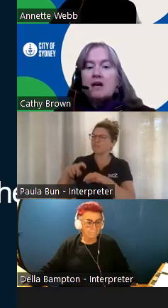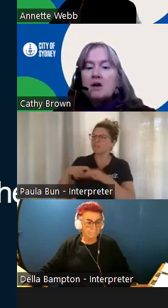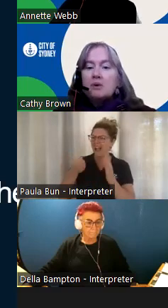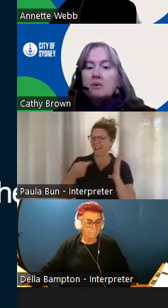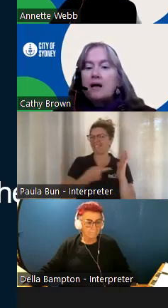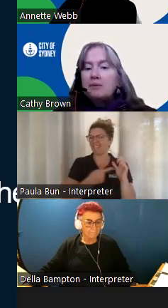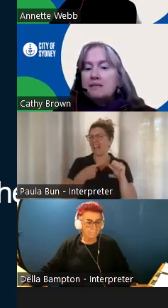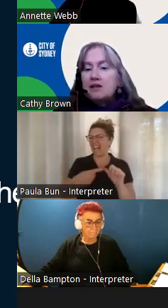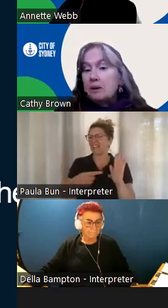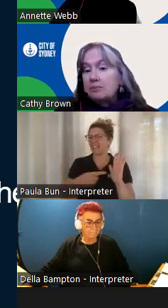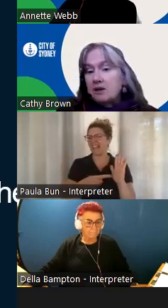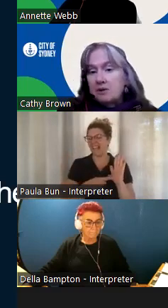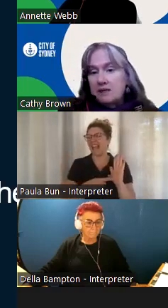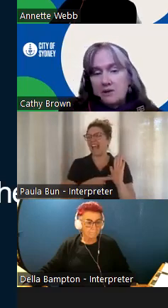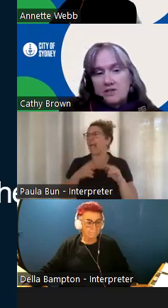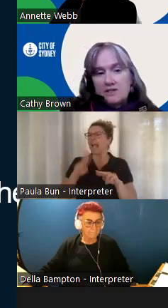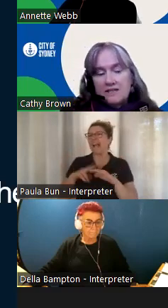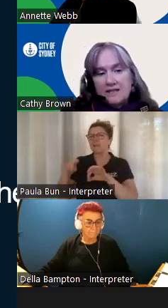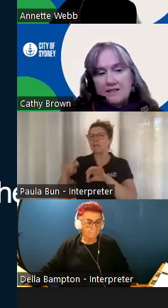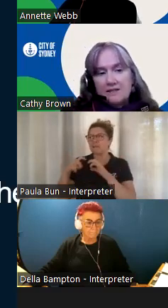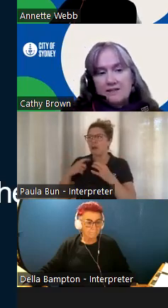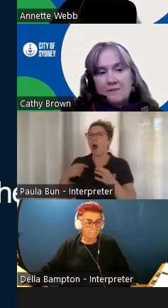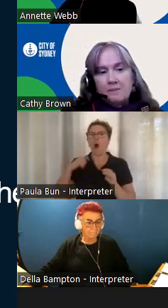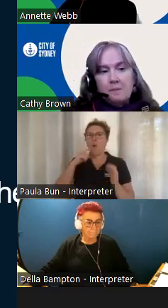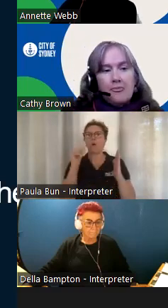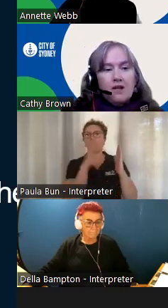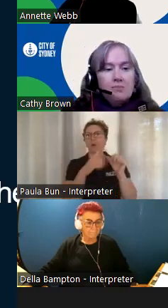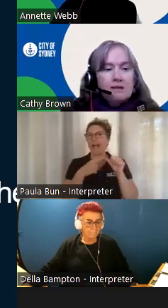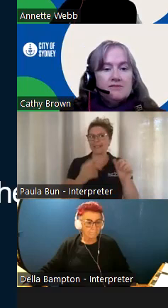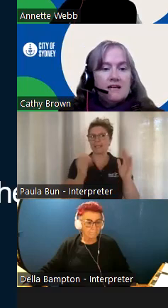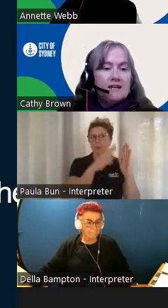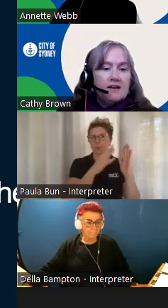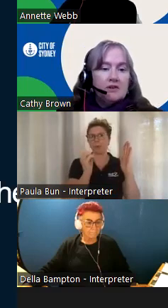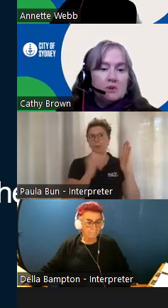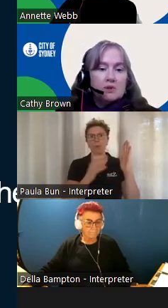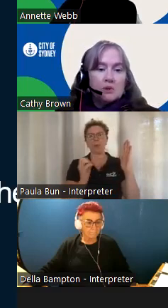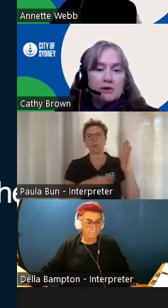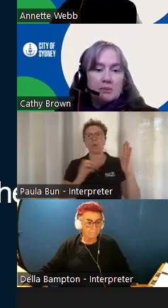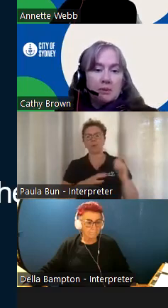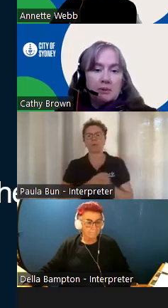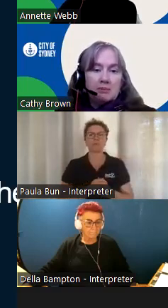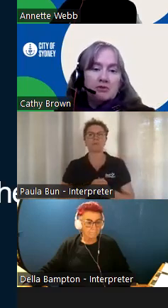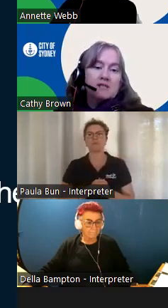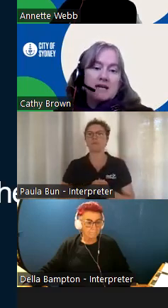documents, we will update the website with these questions and answers. You must have taken a virtual tour of the property before starting